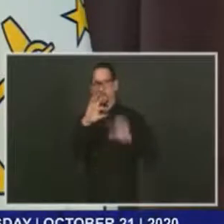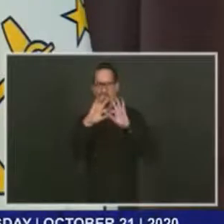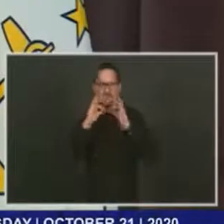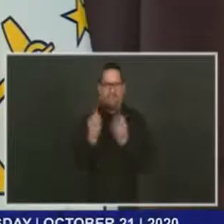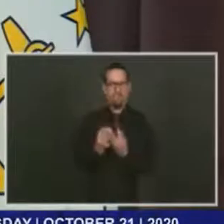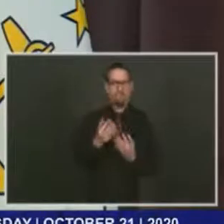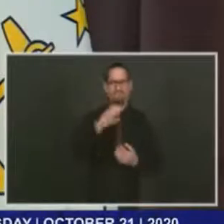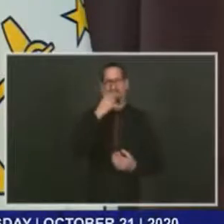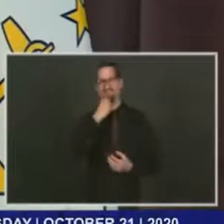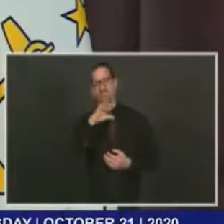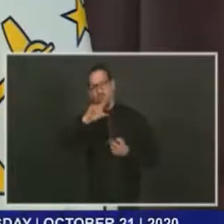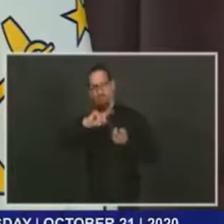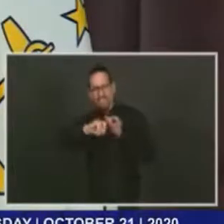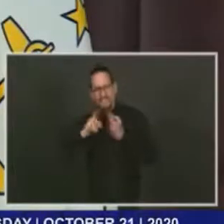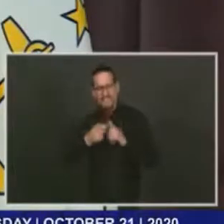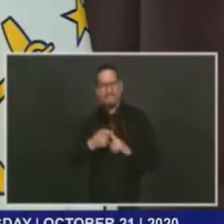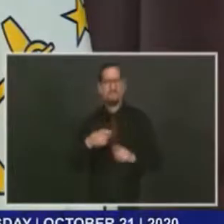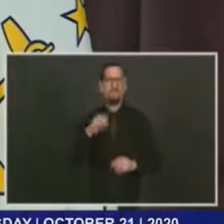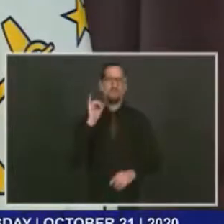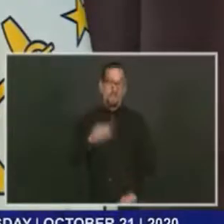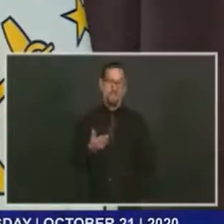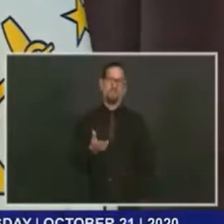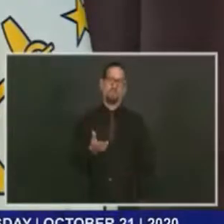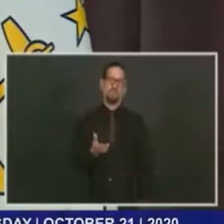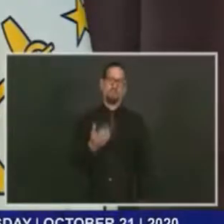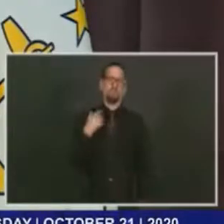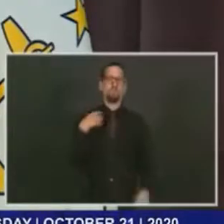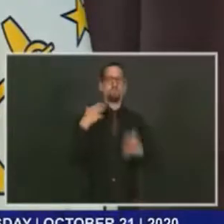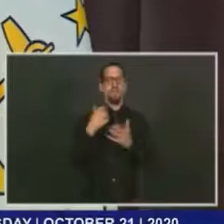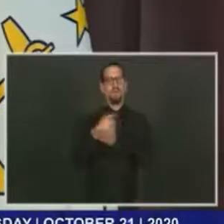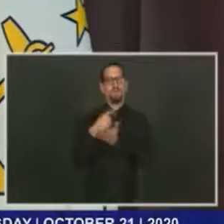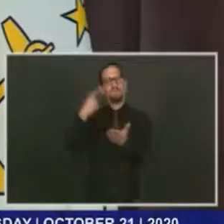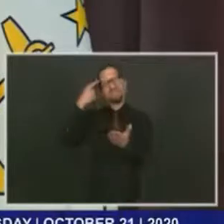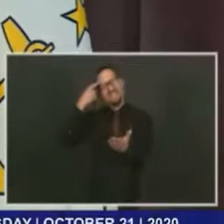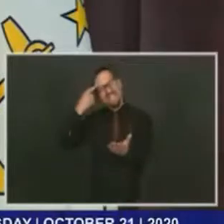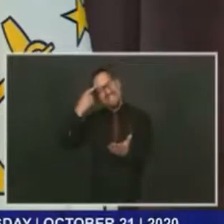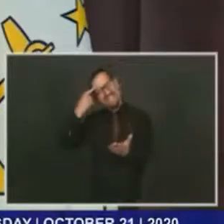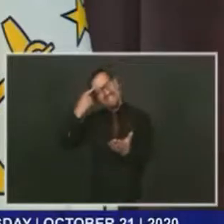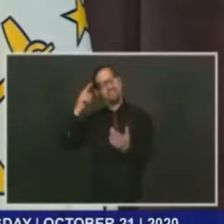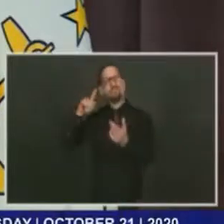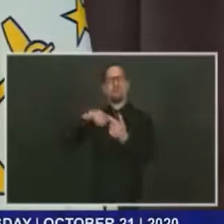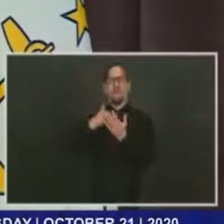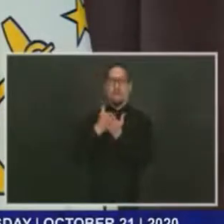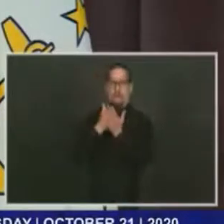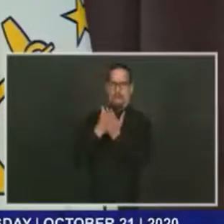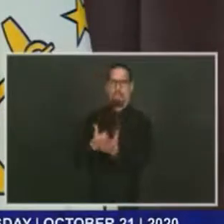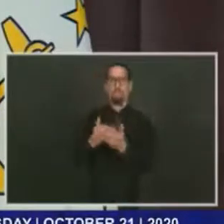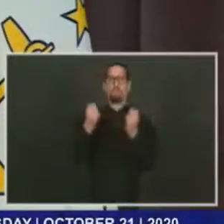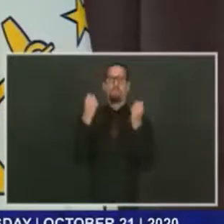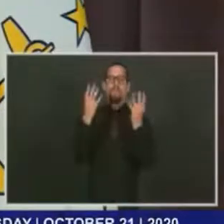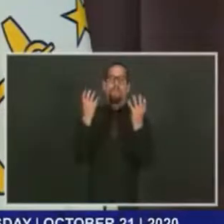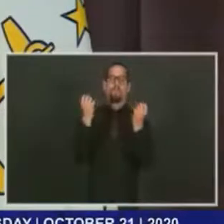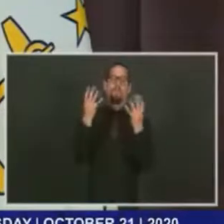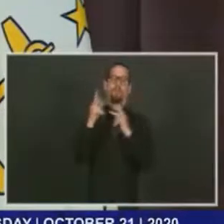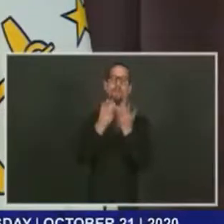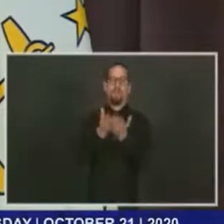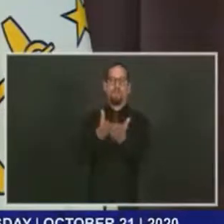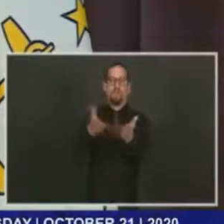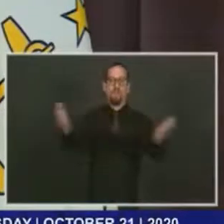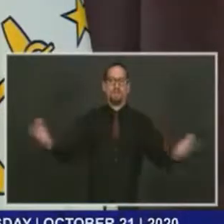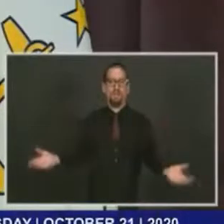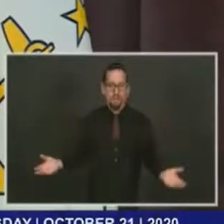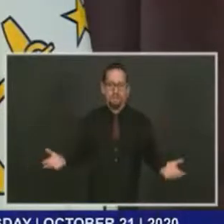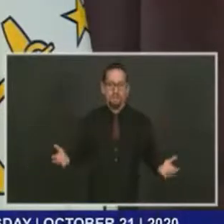I want you to be a part of helping Rhode Island. I don't want you to be a part of hurting Rhode Island. And so